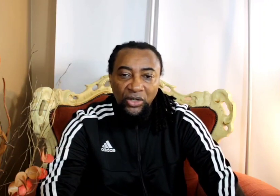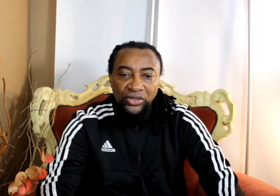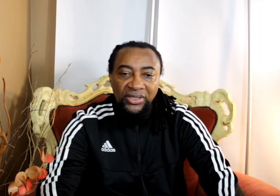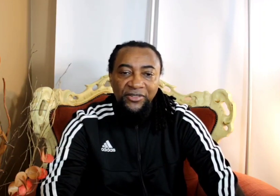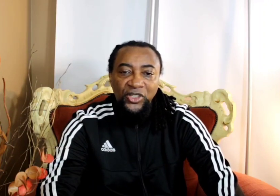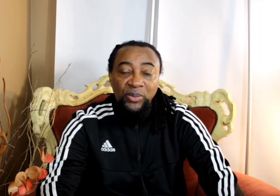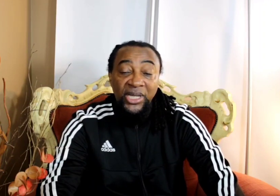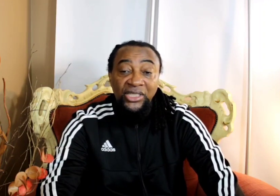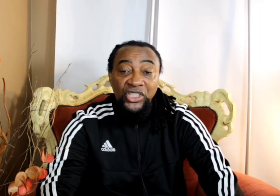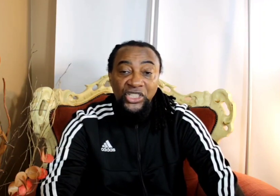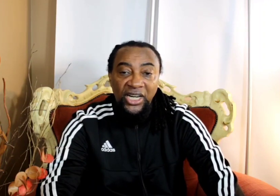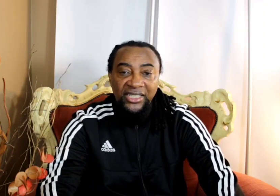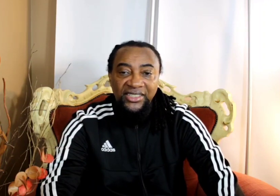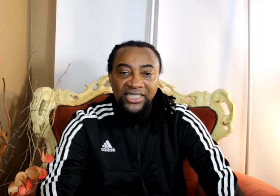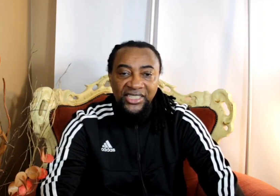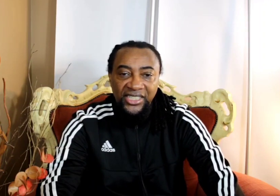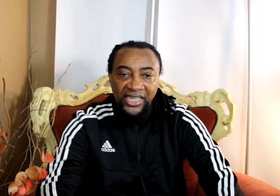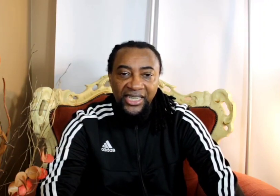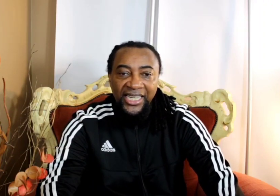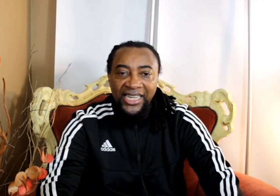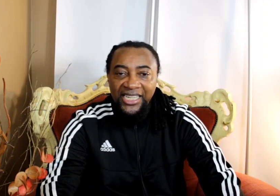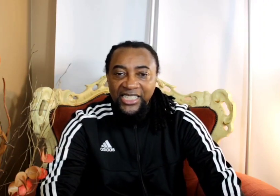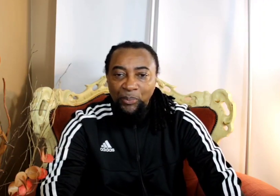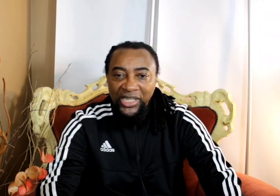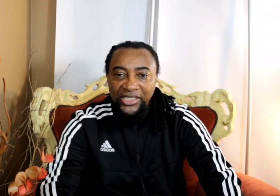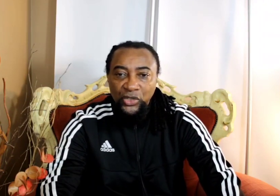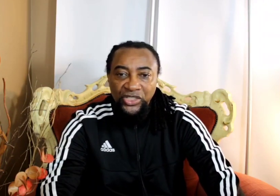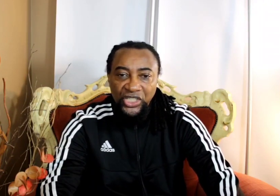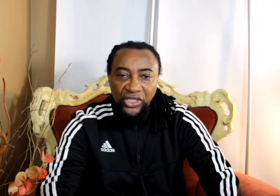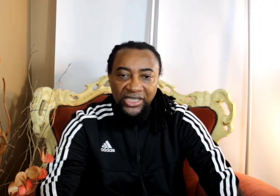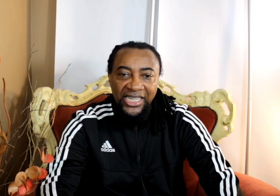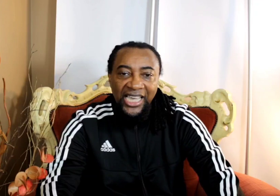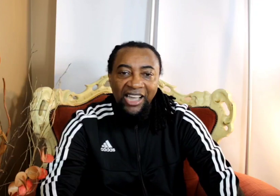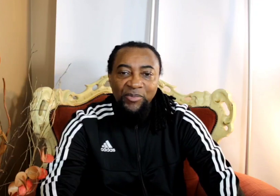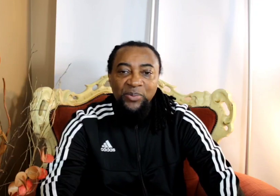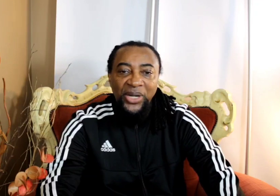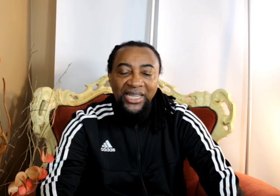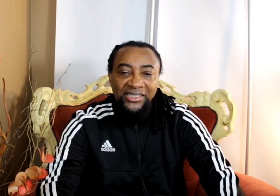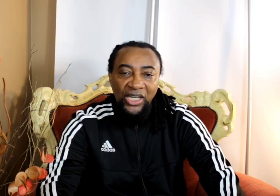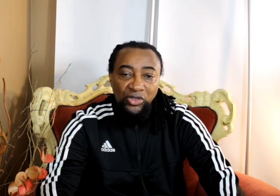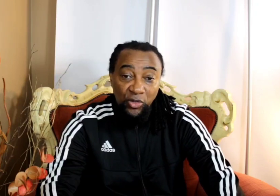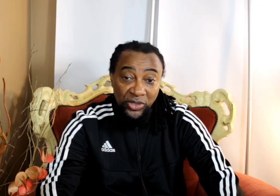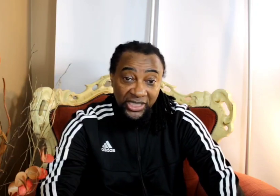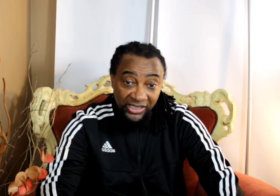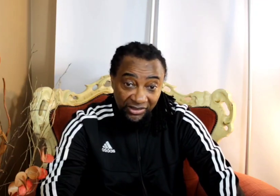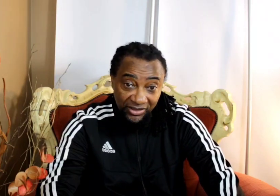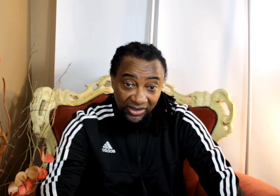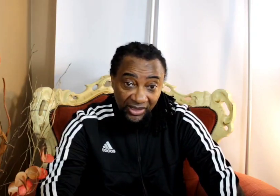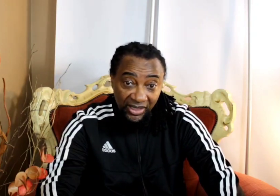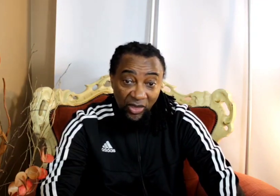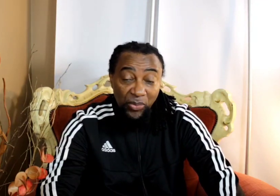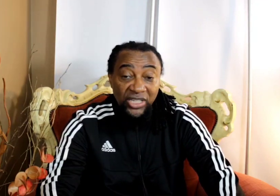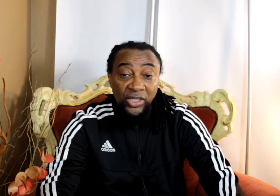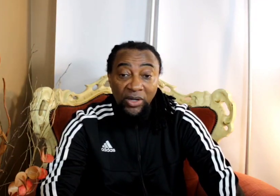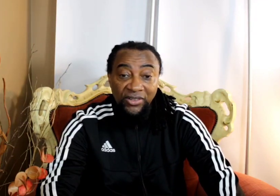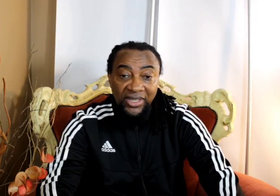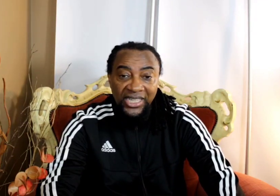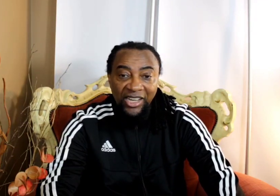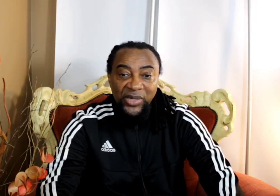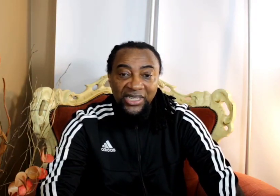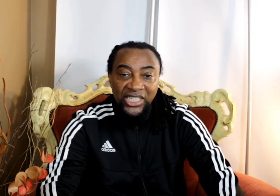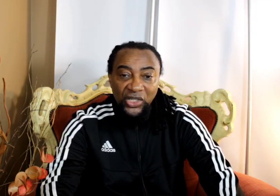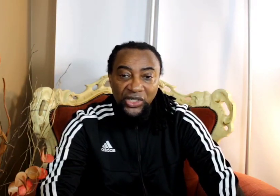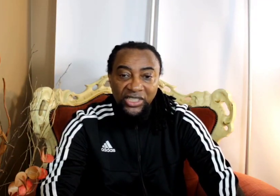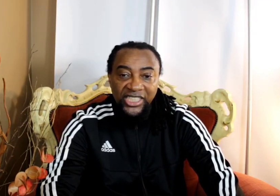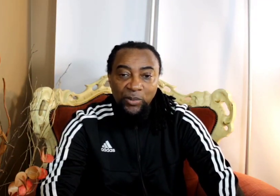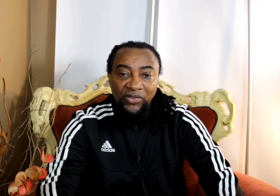Privy Council and for Jamaica to join the CCJ in its appellate jurisdiction have been passed in the House of Representatives. The bills, however,